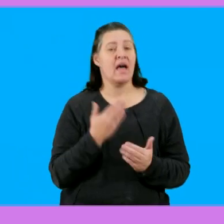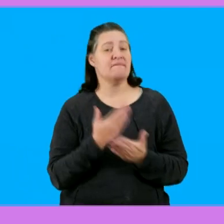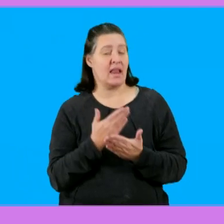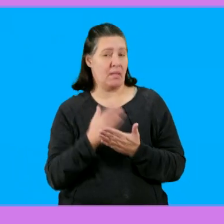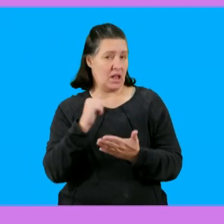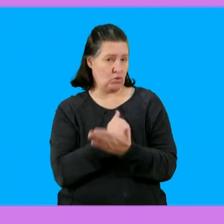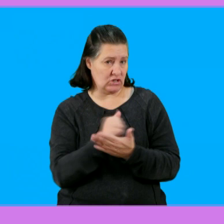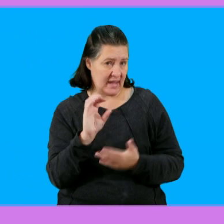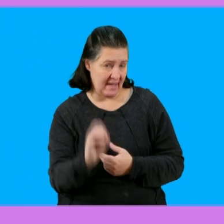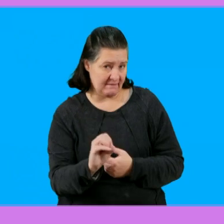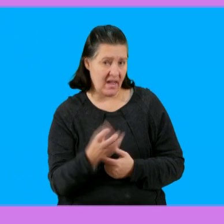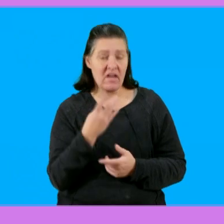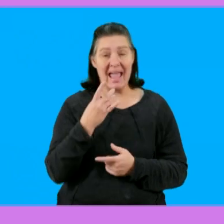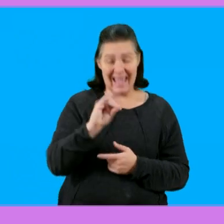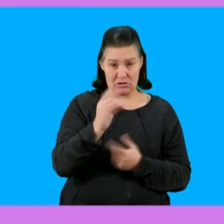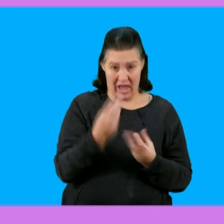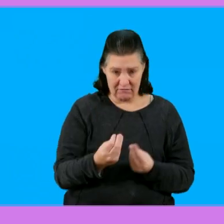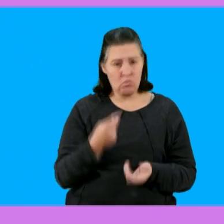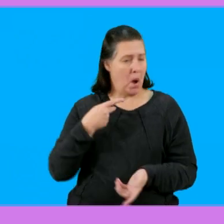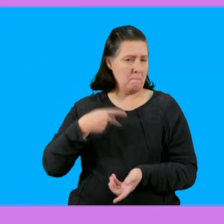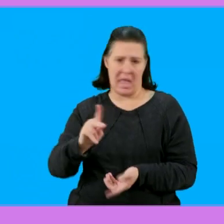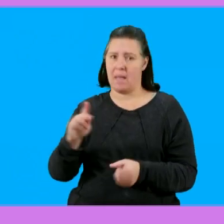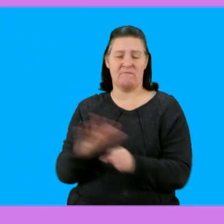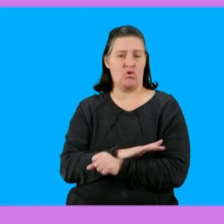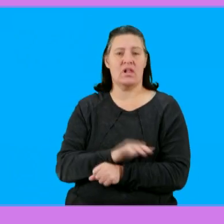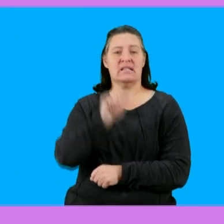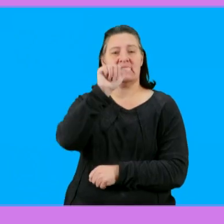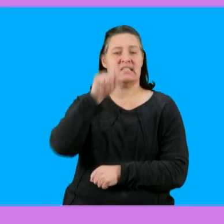available on credit. Should you have the cash amount, you can pay